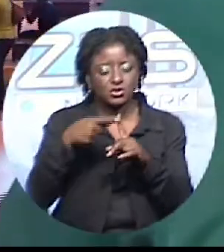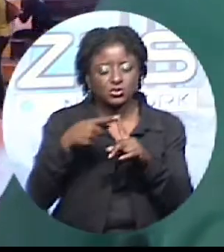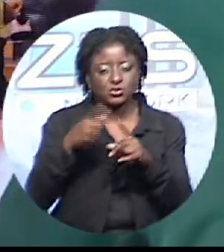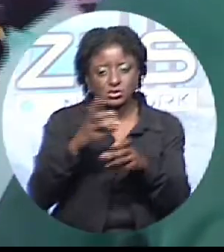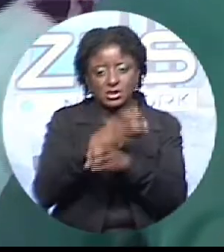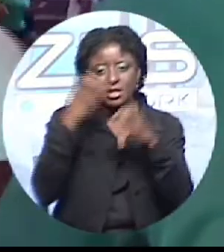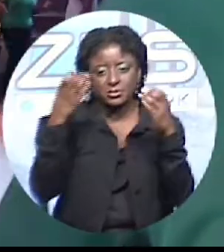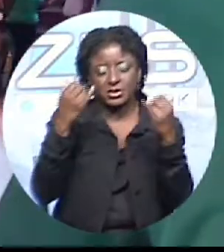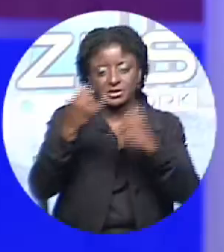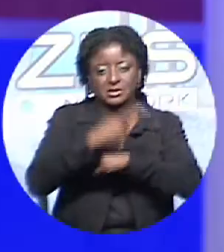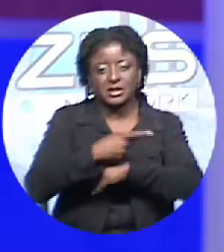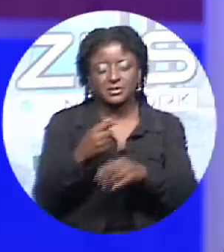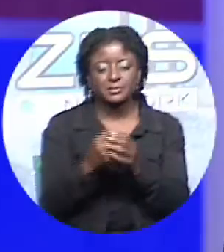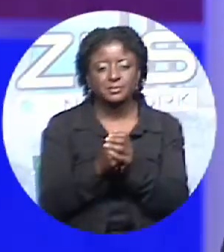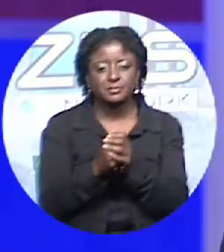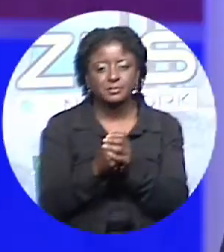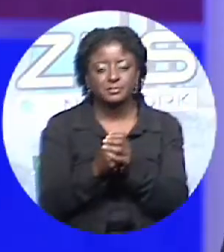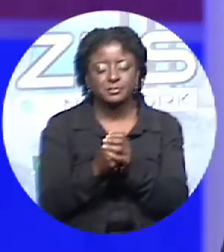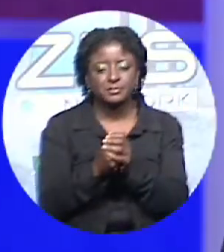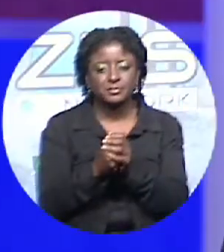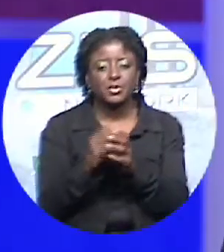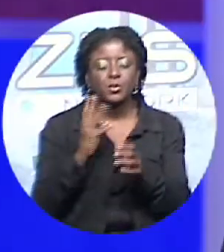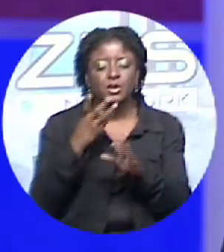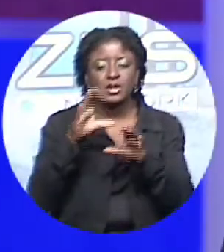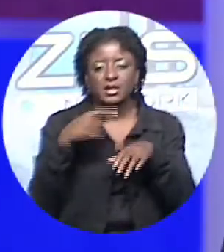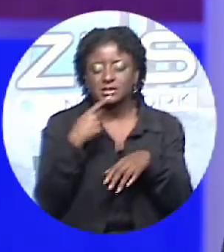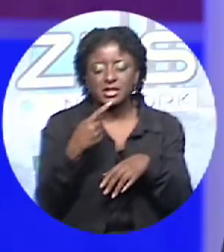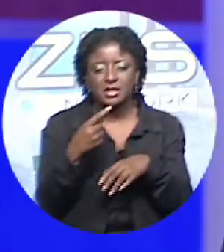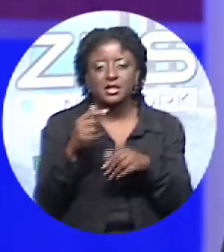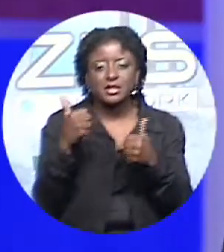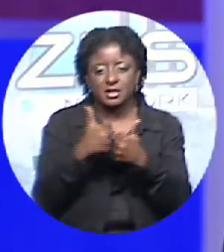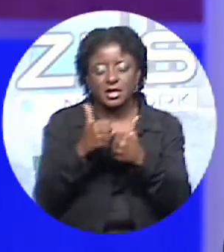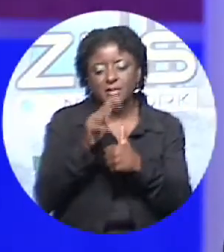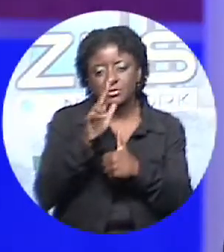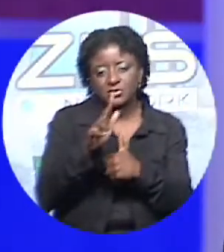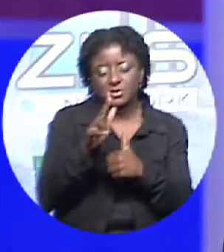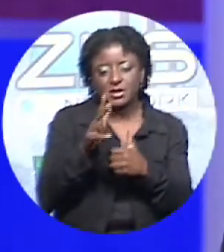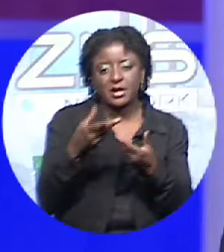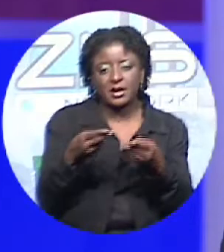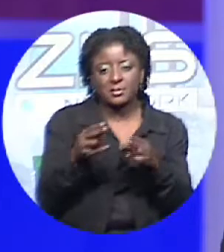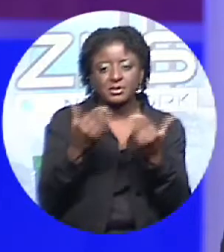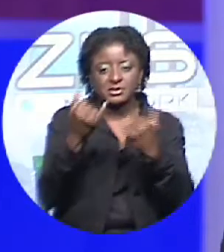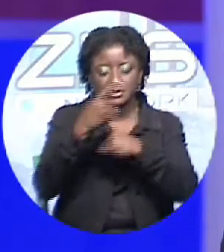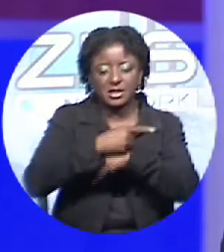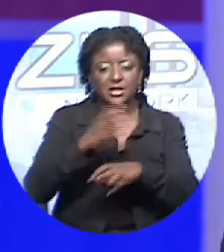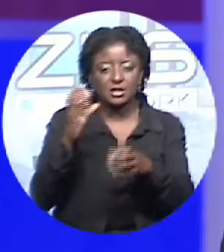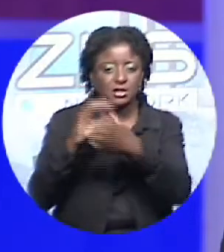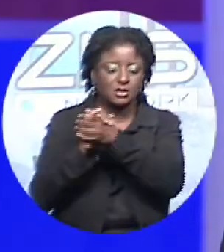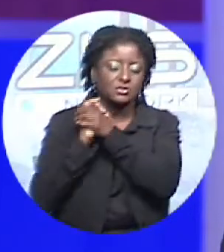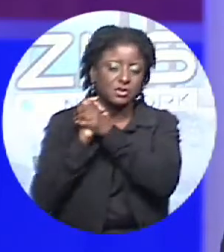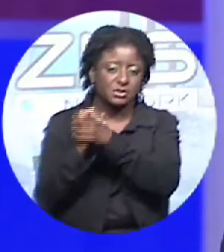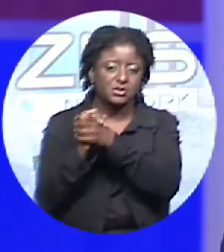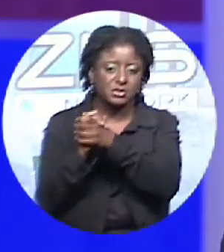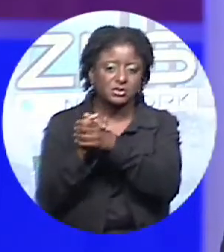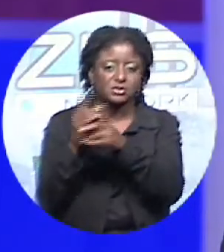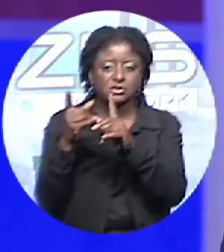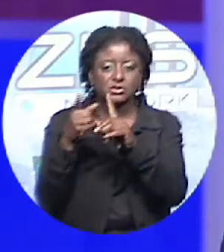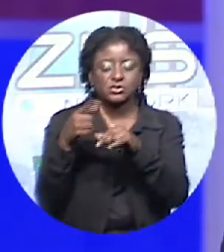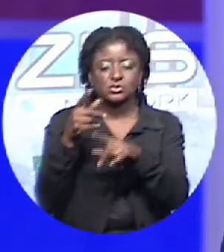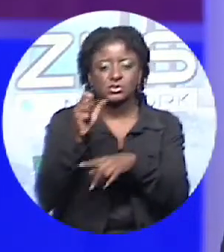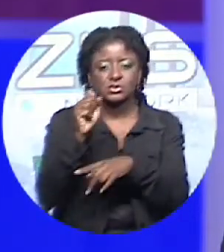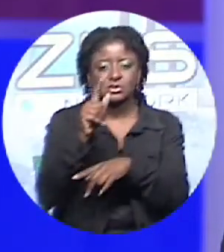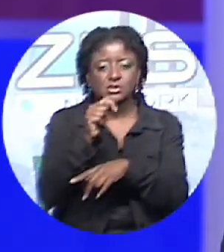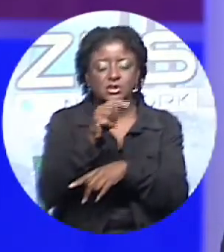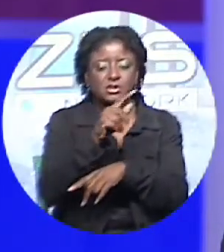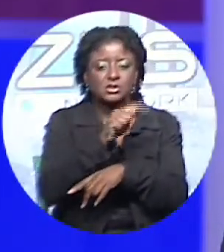unfortunately that did not happen. Now, we can tell you Game 3 in both of those series took place today. Congratulations going out to St. Thomas